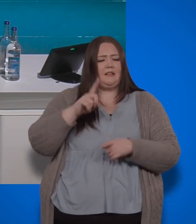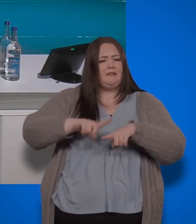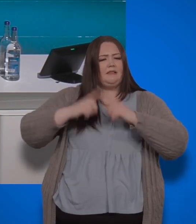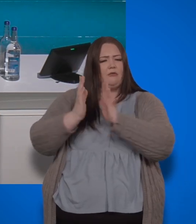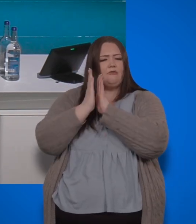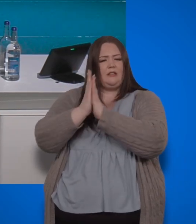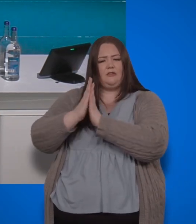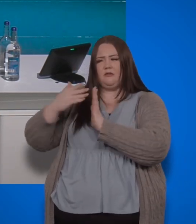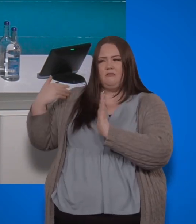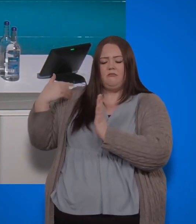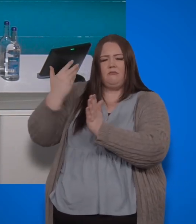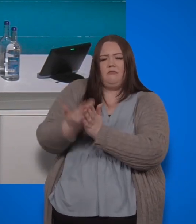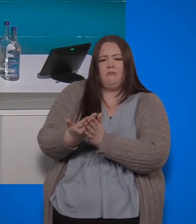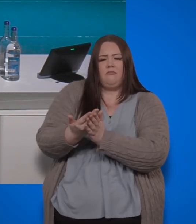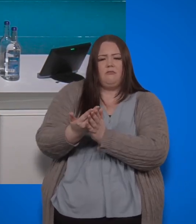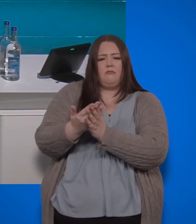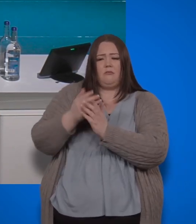historic faiths